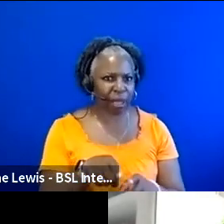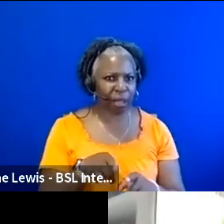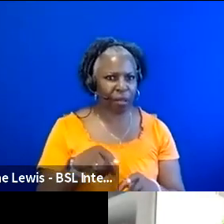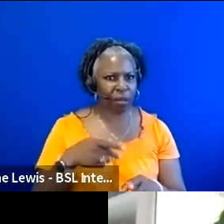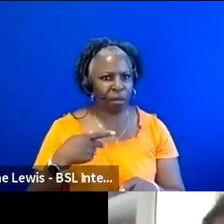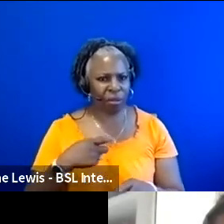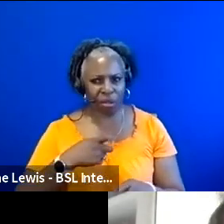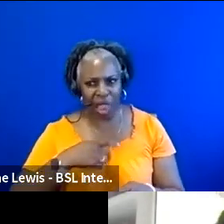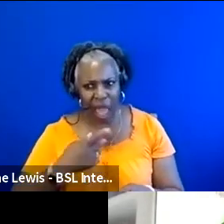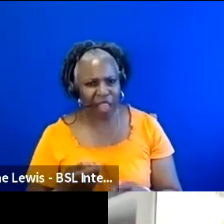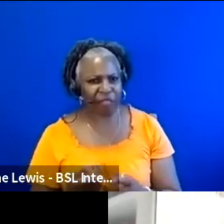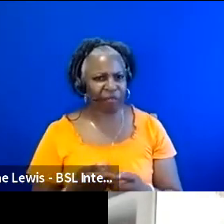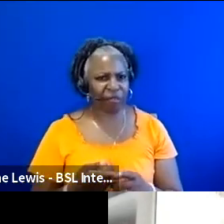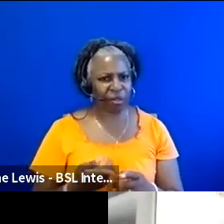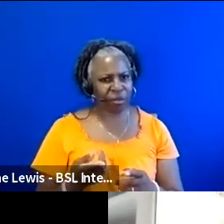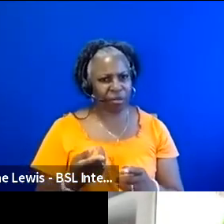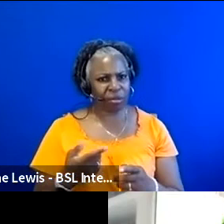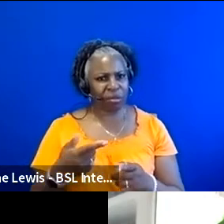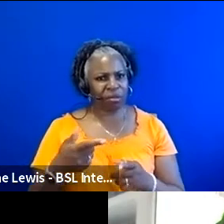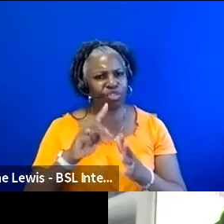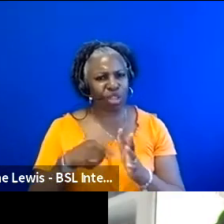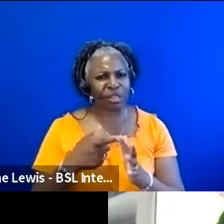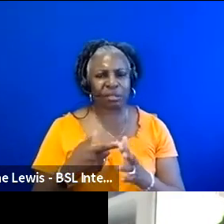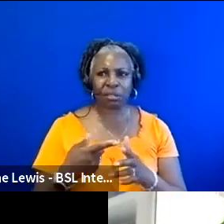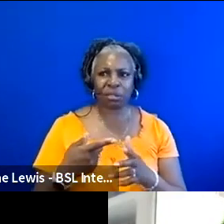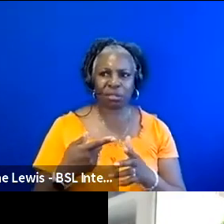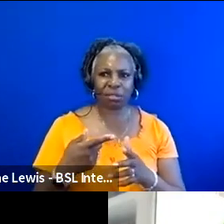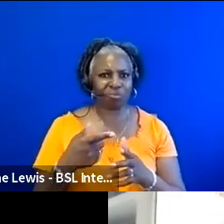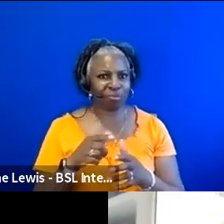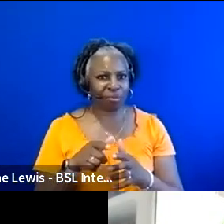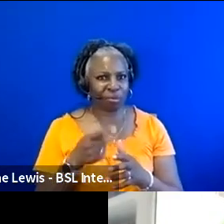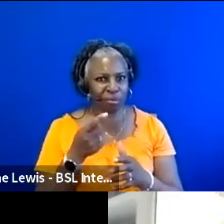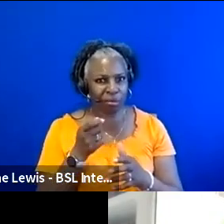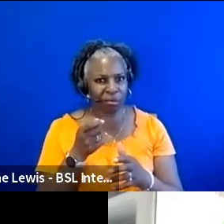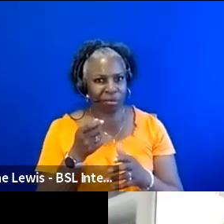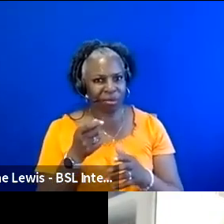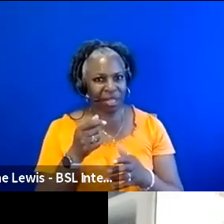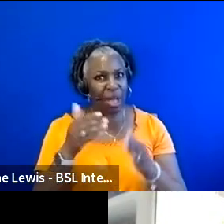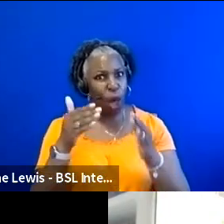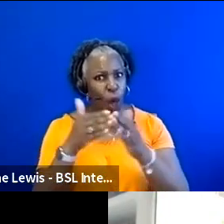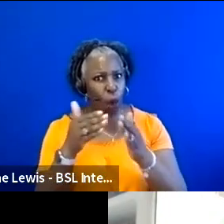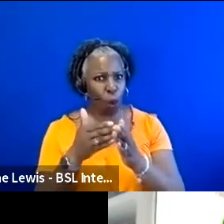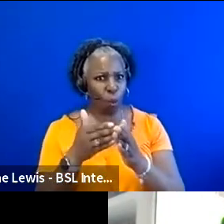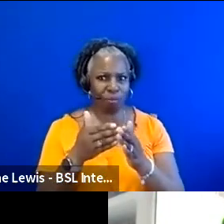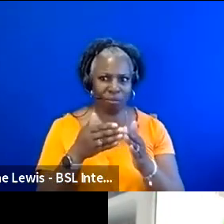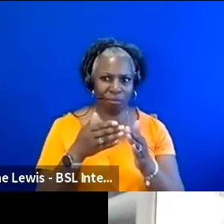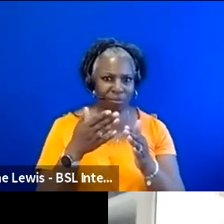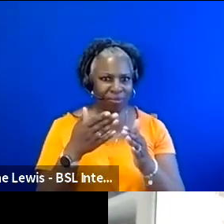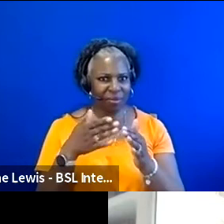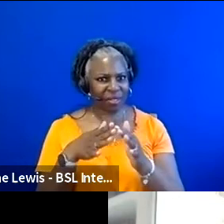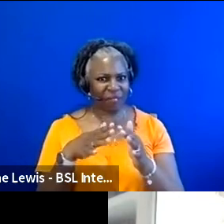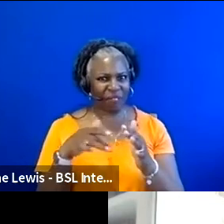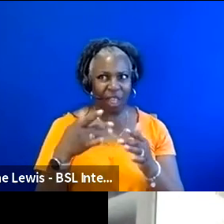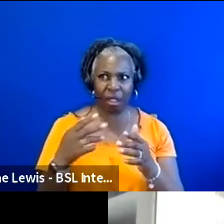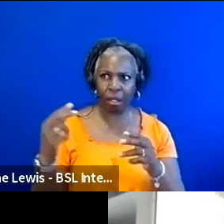Journalists can be videotaped in their own homes. Phones are tapped. I mean, we just live in the state where we feel watched all the